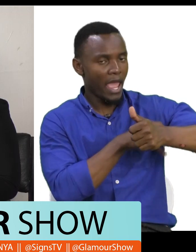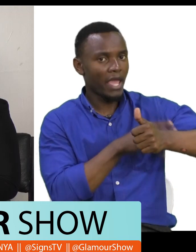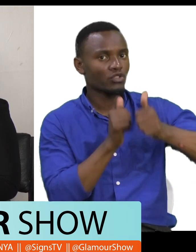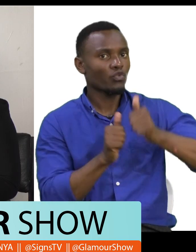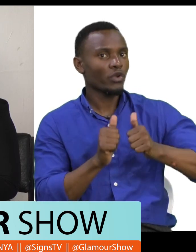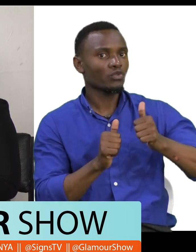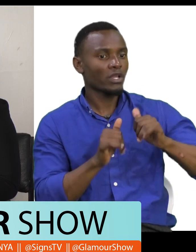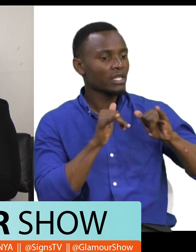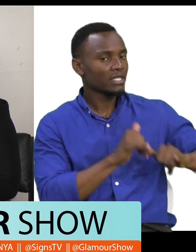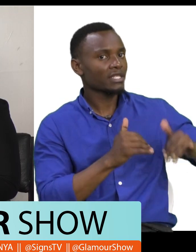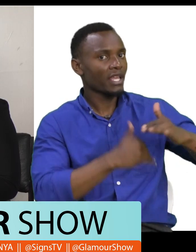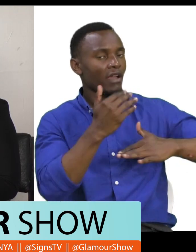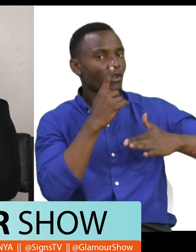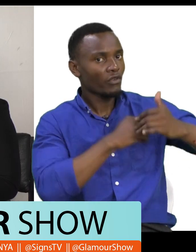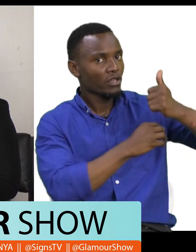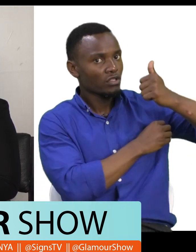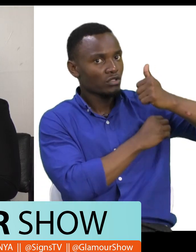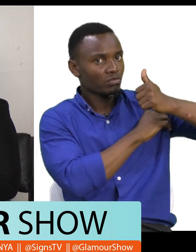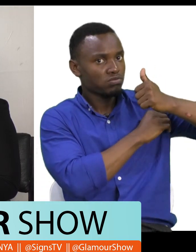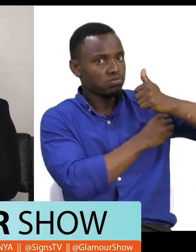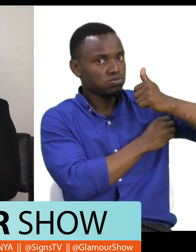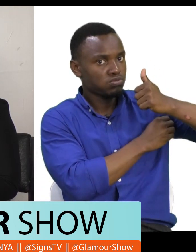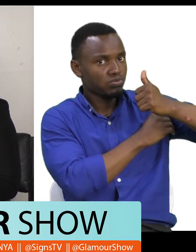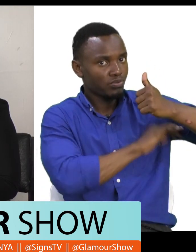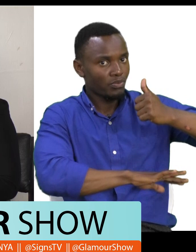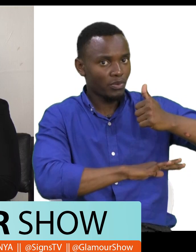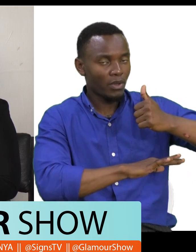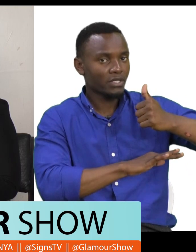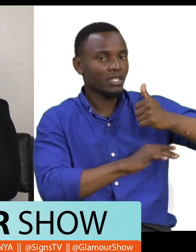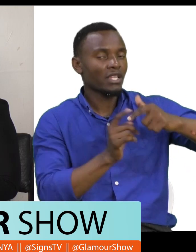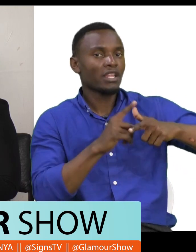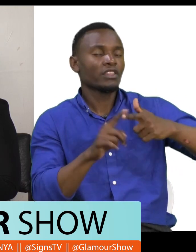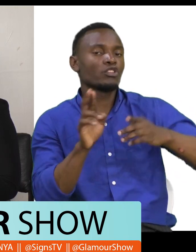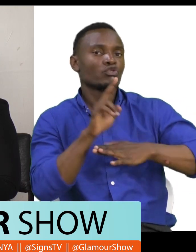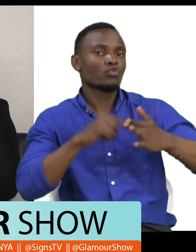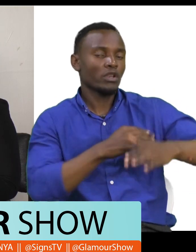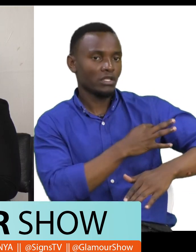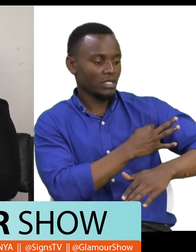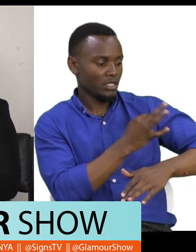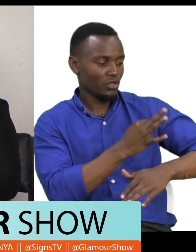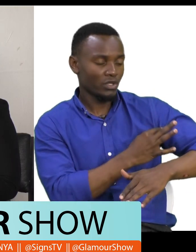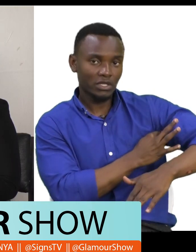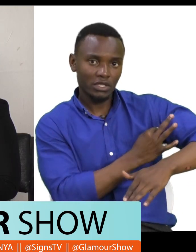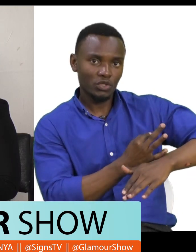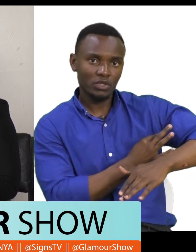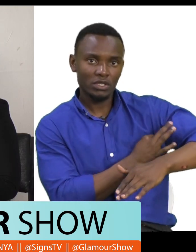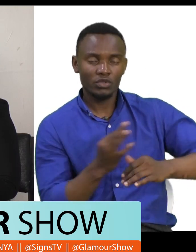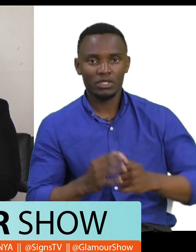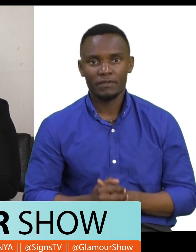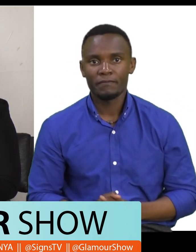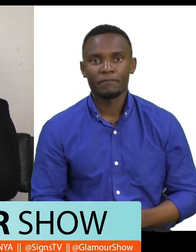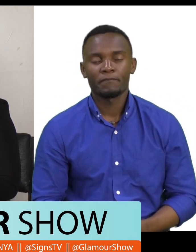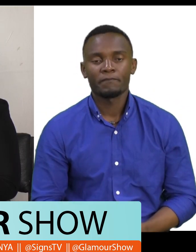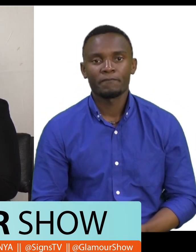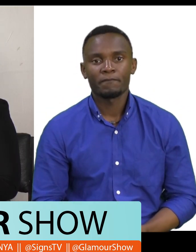hairs that remain when you are carrying out waxing, then those hairs that remain. So you use this manual tweezer to remove those